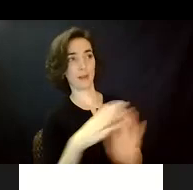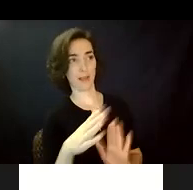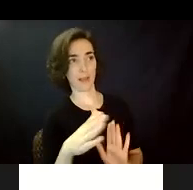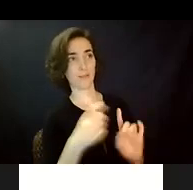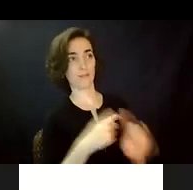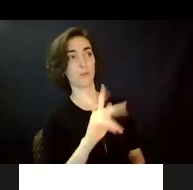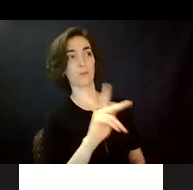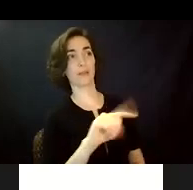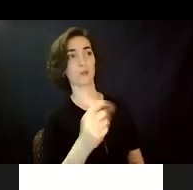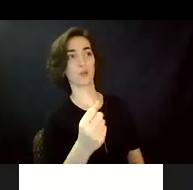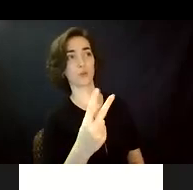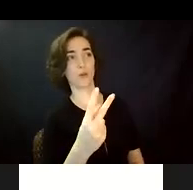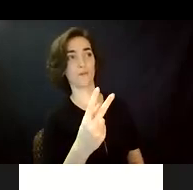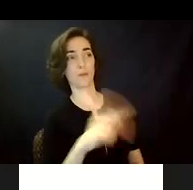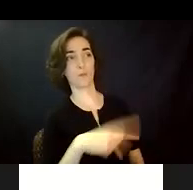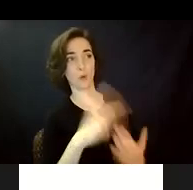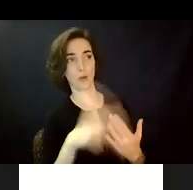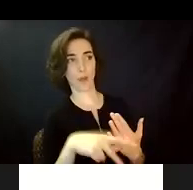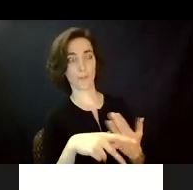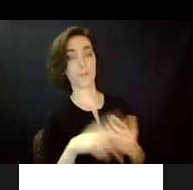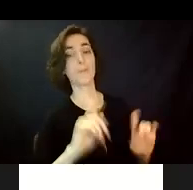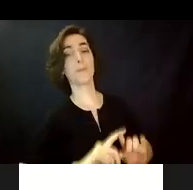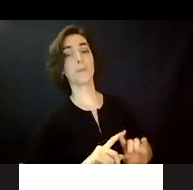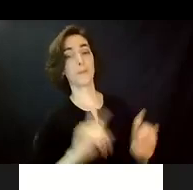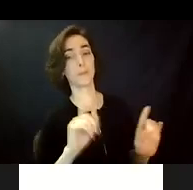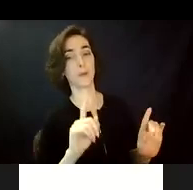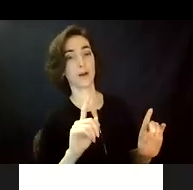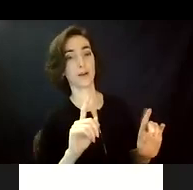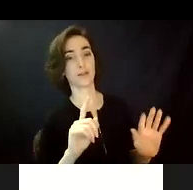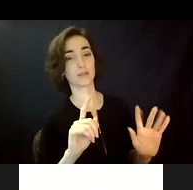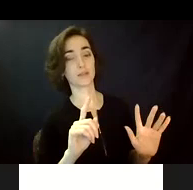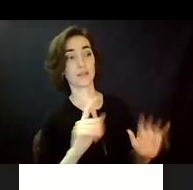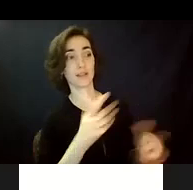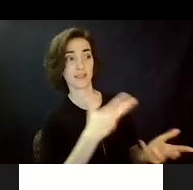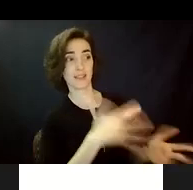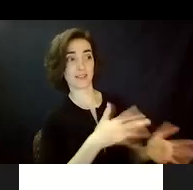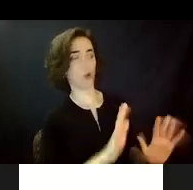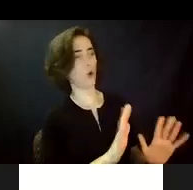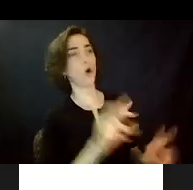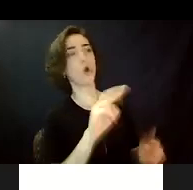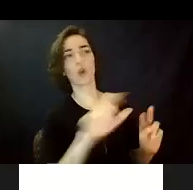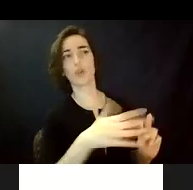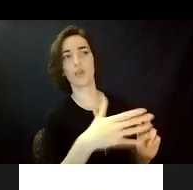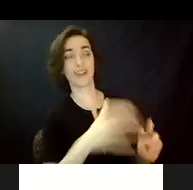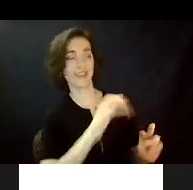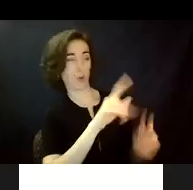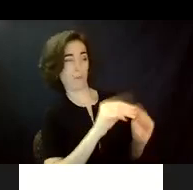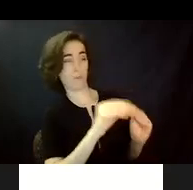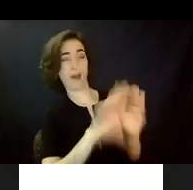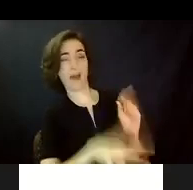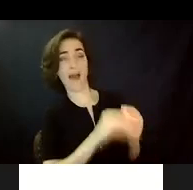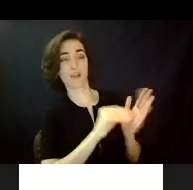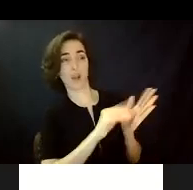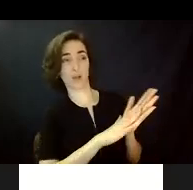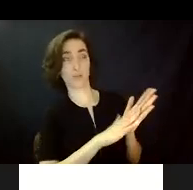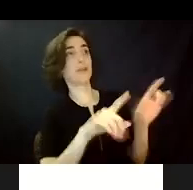K-12 programming, but that is not the only thing that we look at. It is a supplemental document as the same thing as